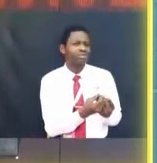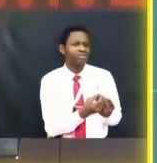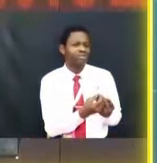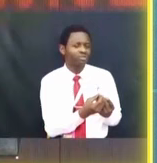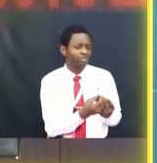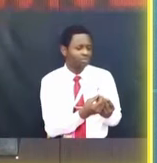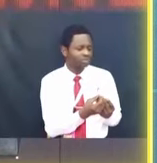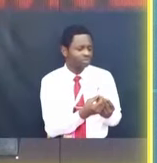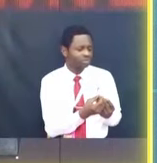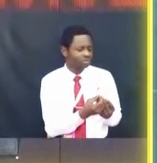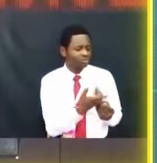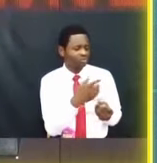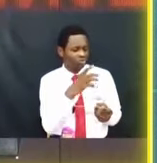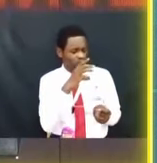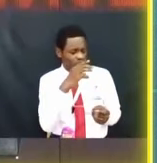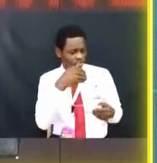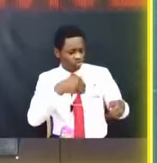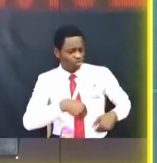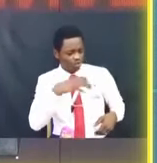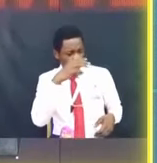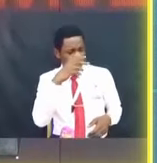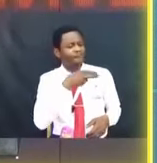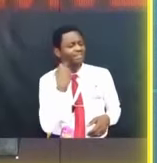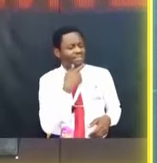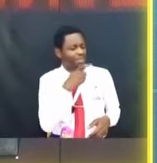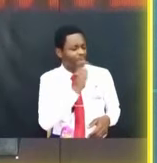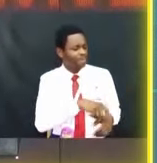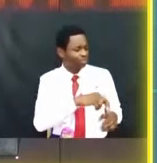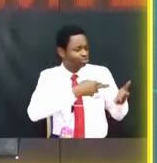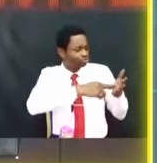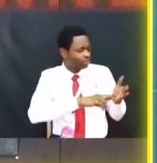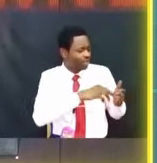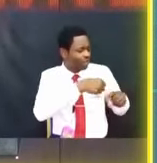to repair the motorbike that belongs to the district with his own money.